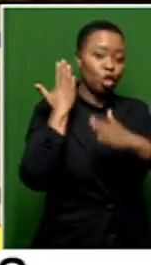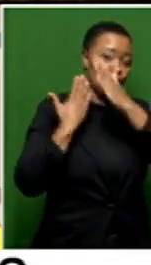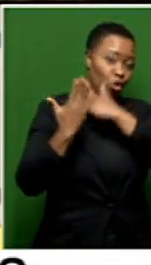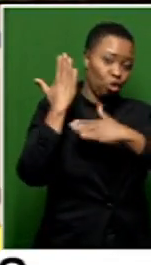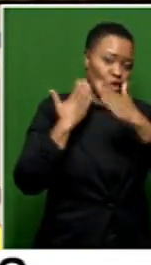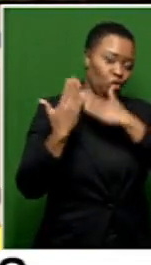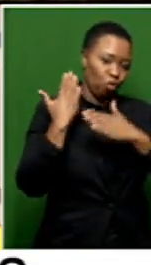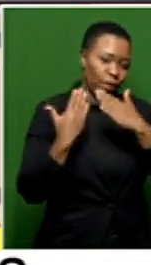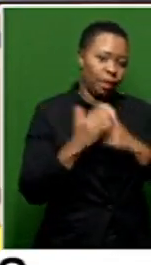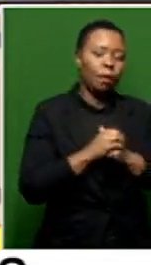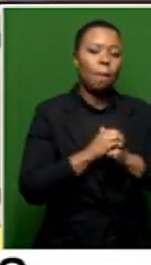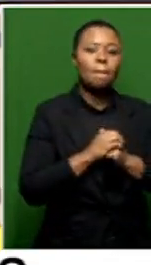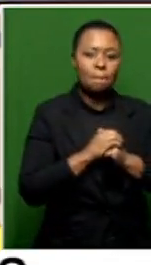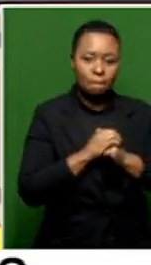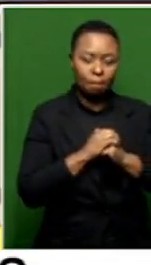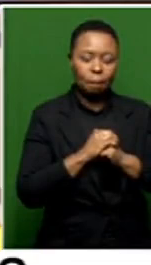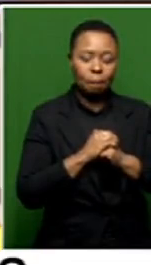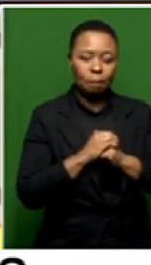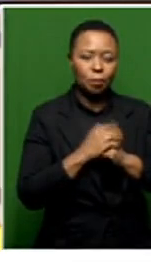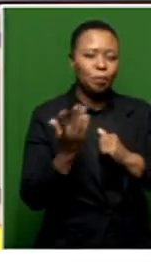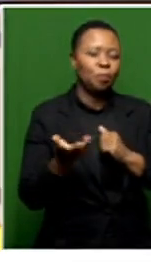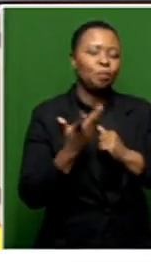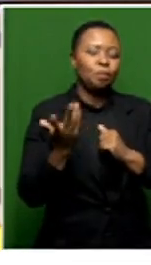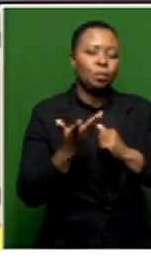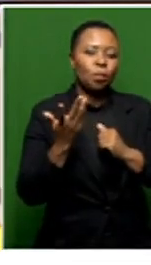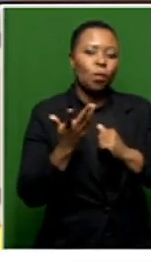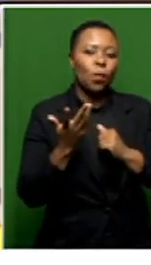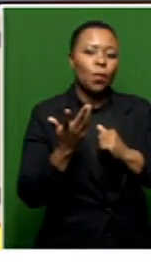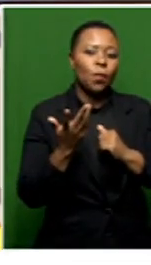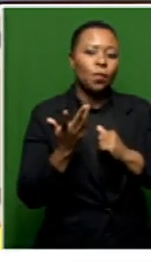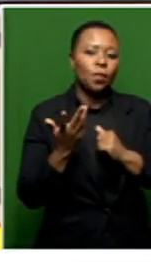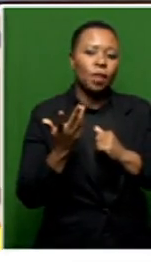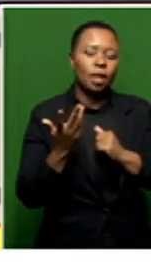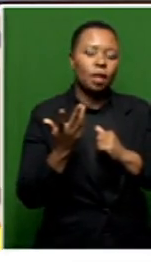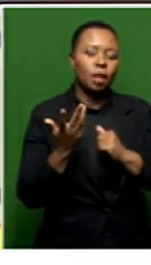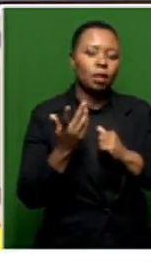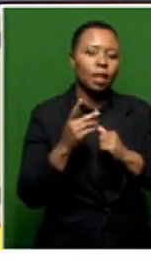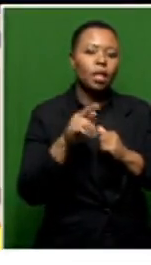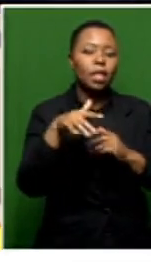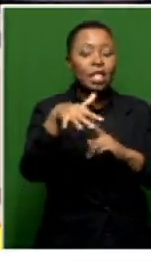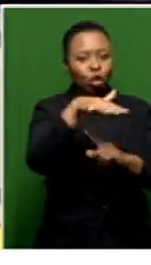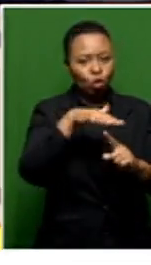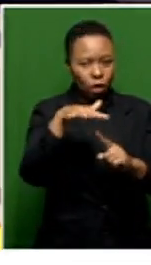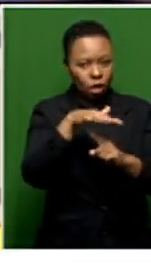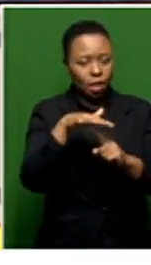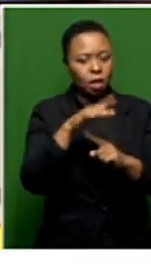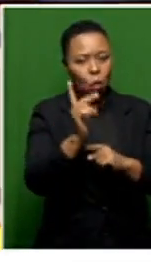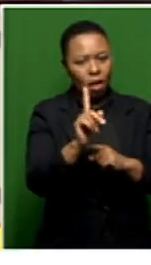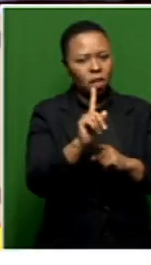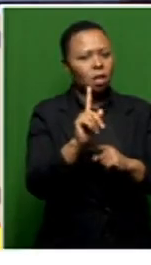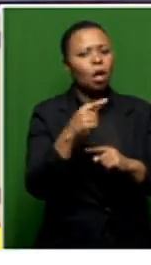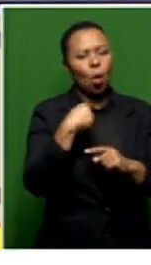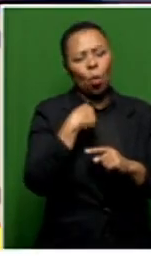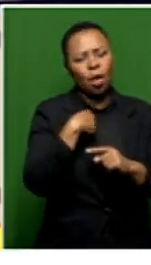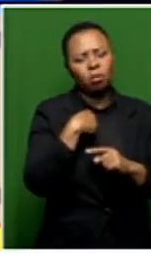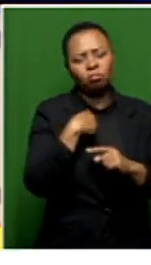had too many of those situations where there was complete, in fact, we've not